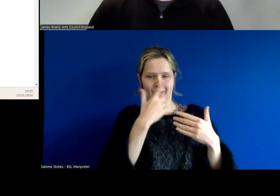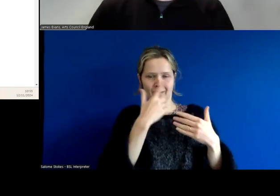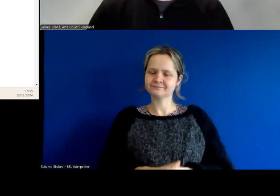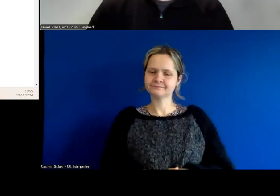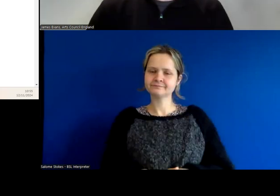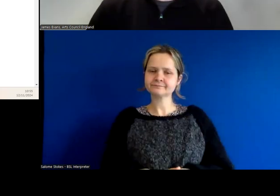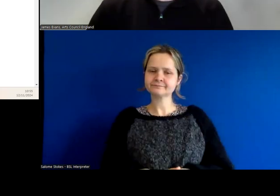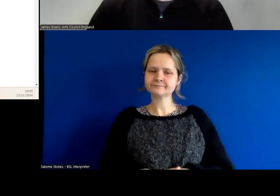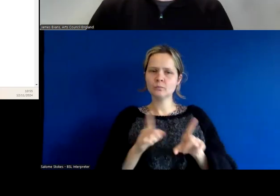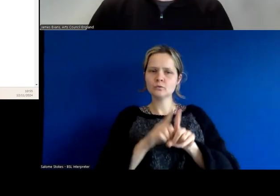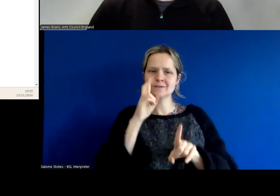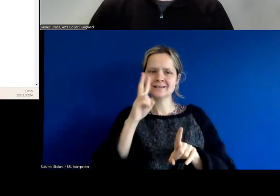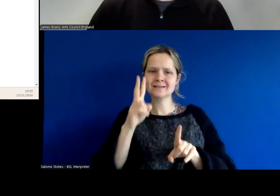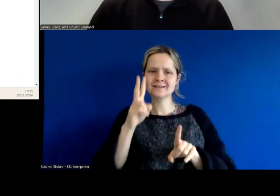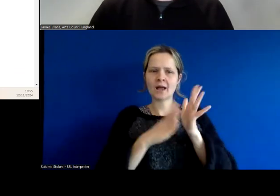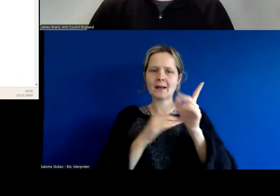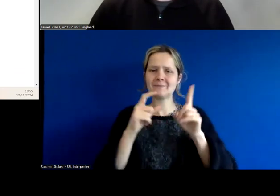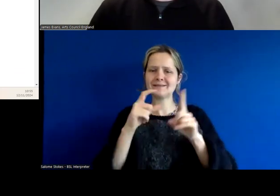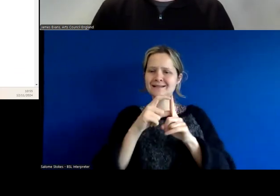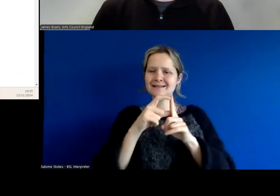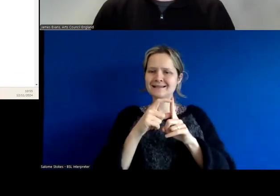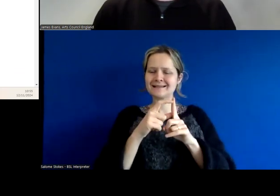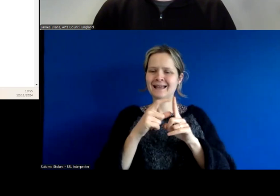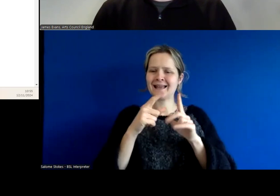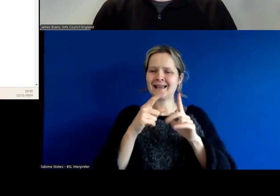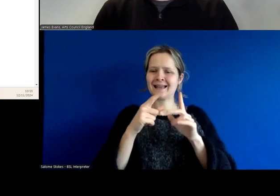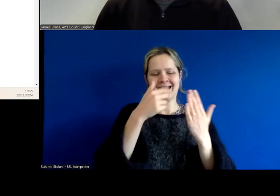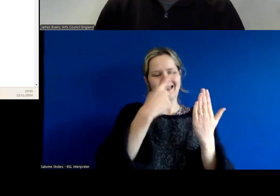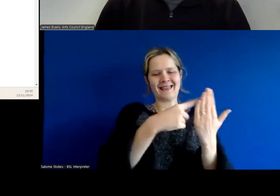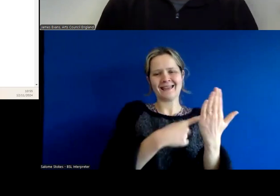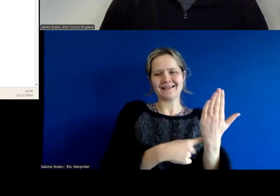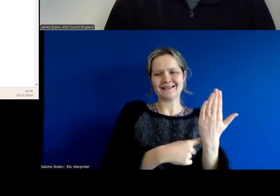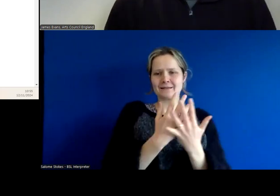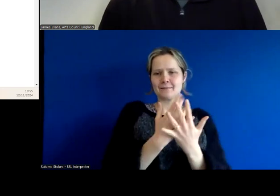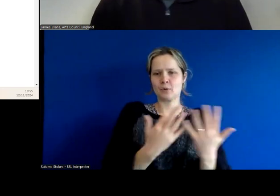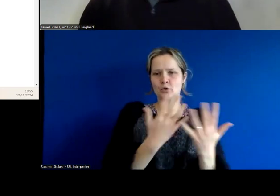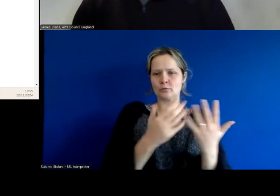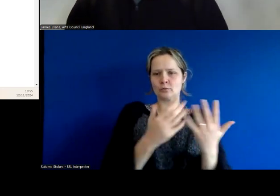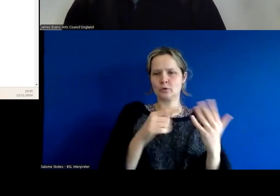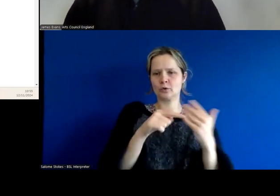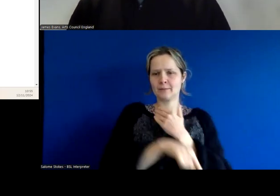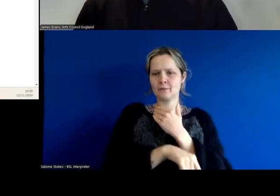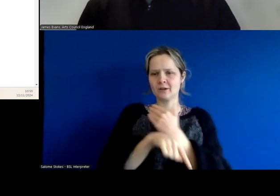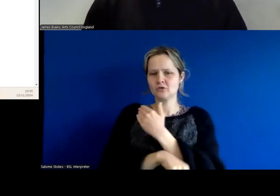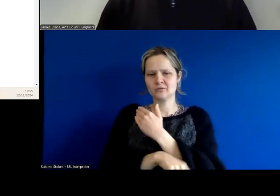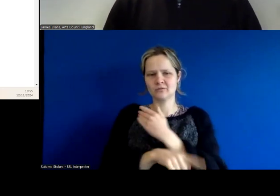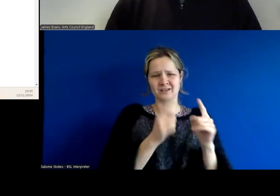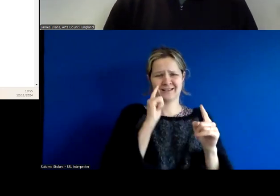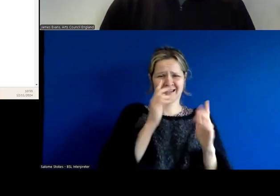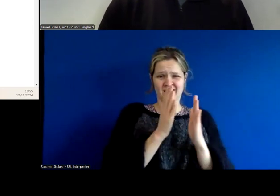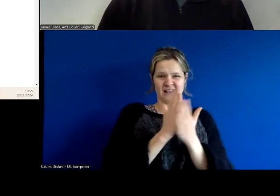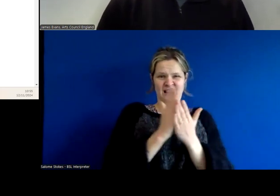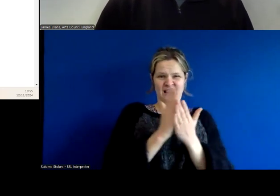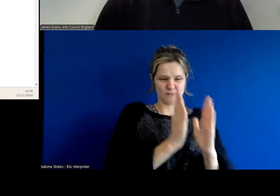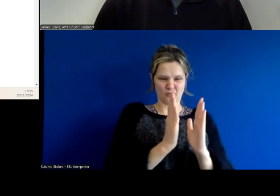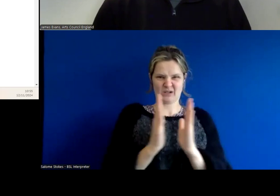for IMD, for index of multiple deprivation, lots more information around how that's broken down and different